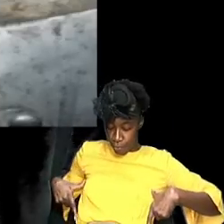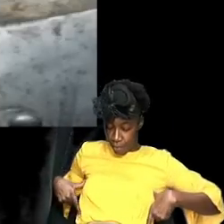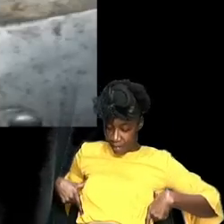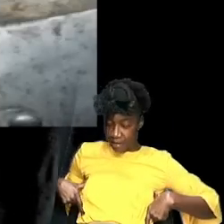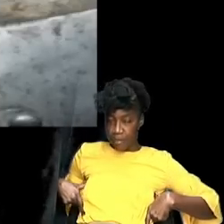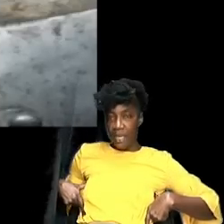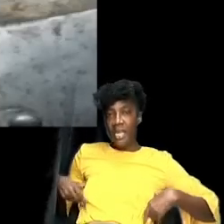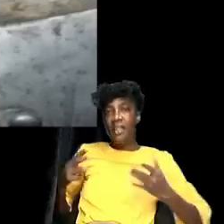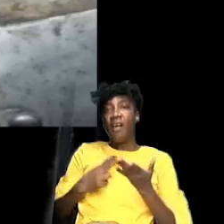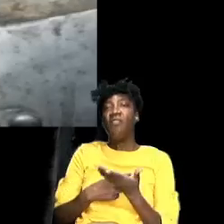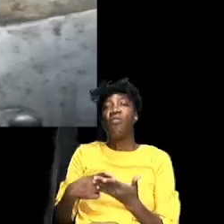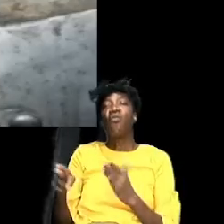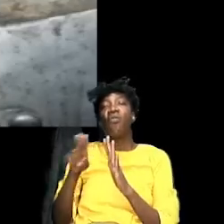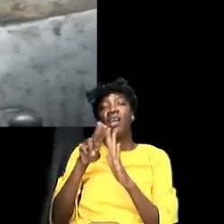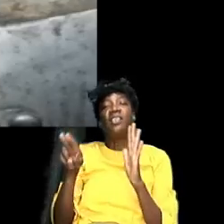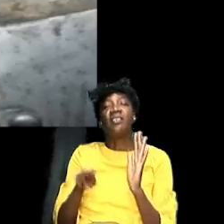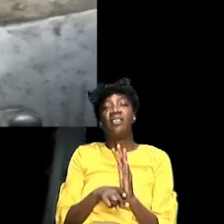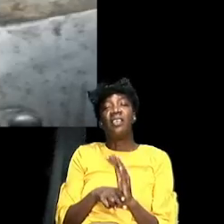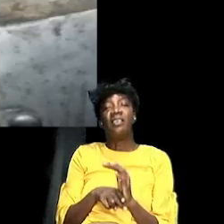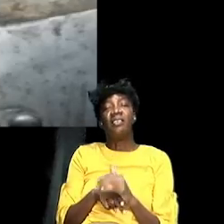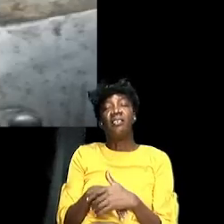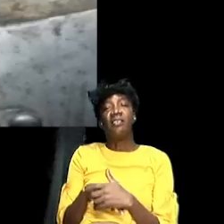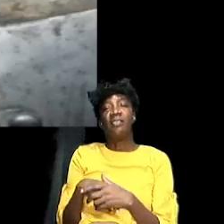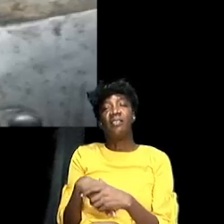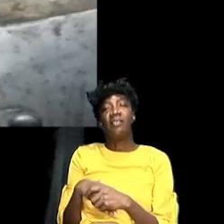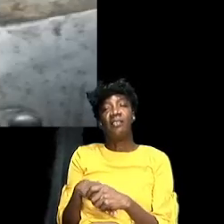righteousness. Now, the breastplate,